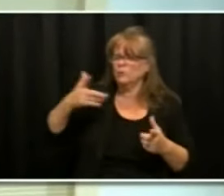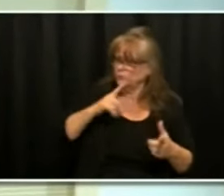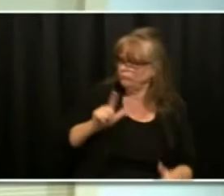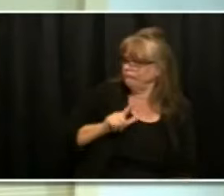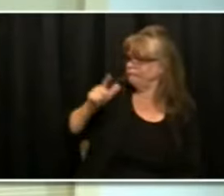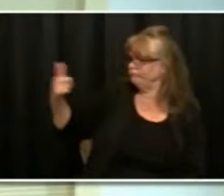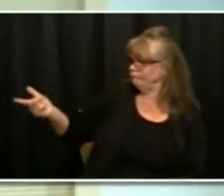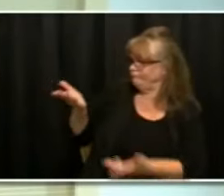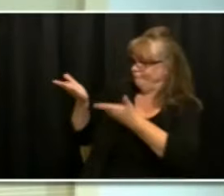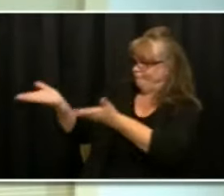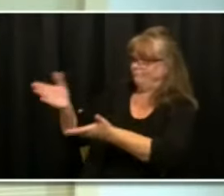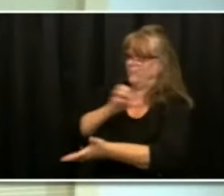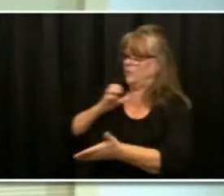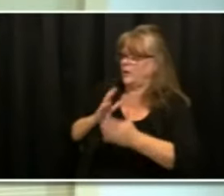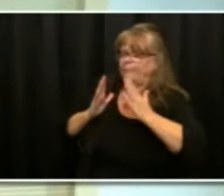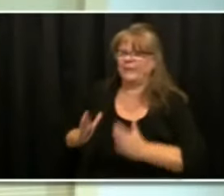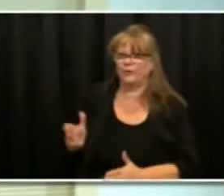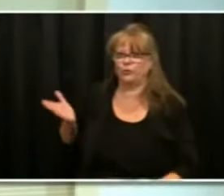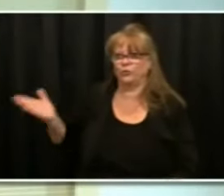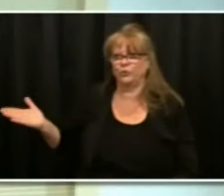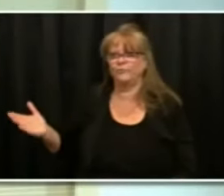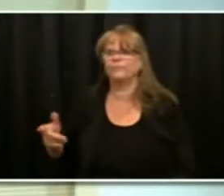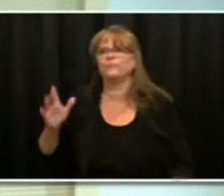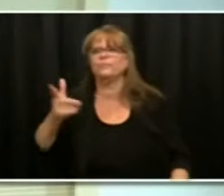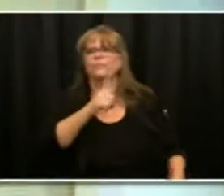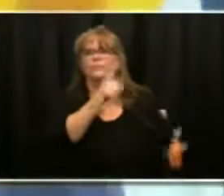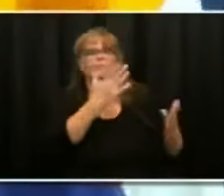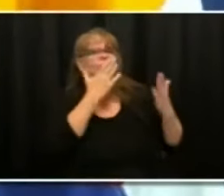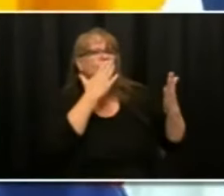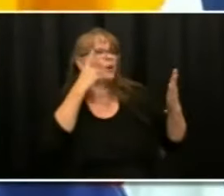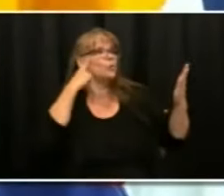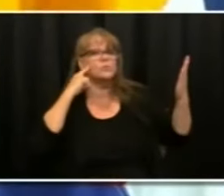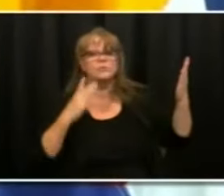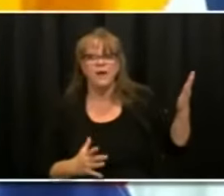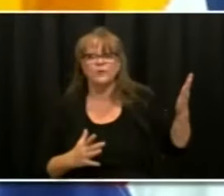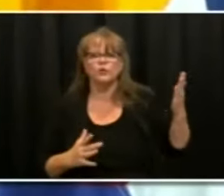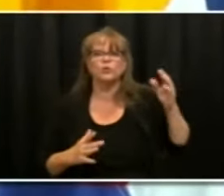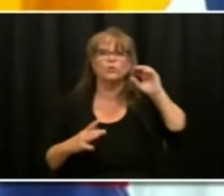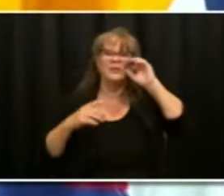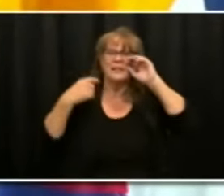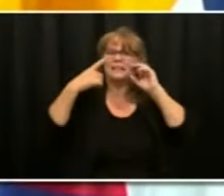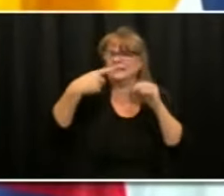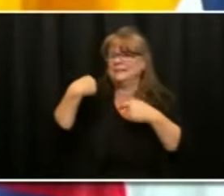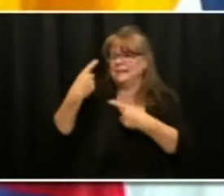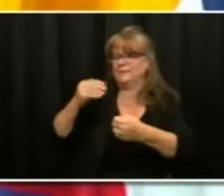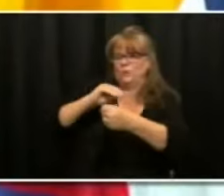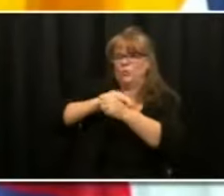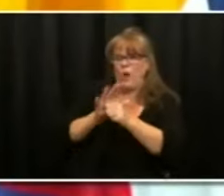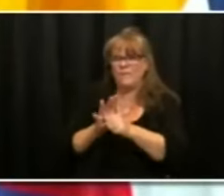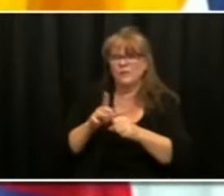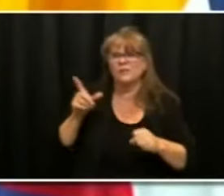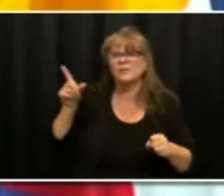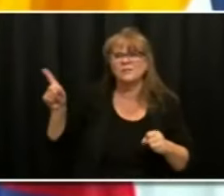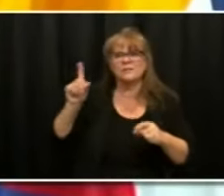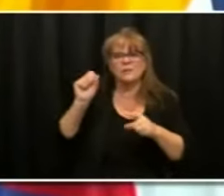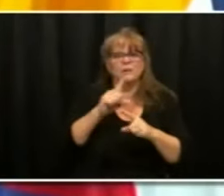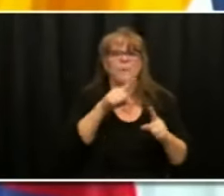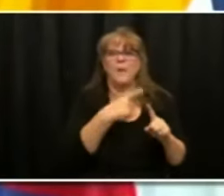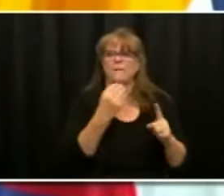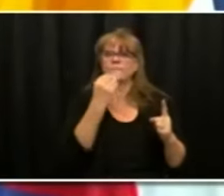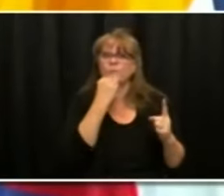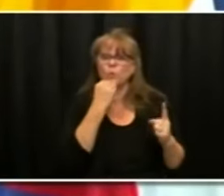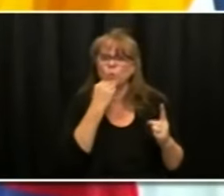Governor. Since the beginning of the pandemic, when the governor first designated food and agriculture as critical